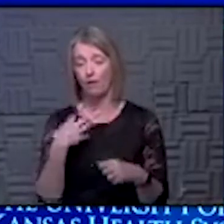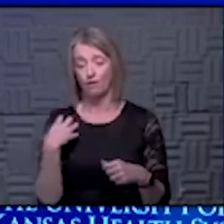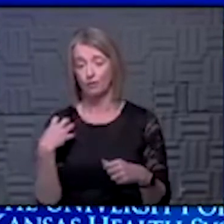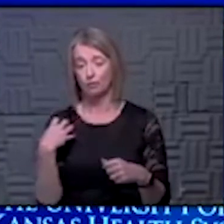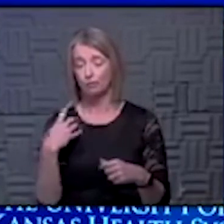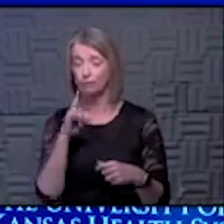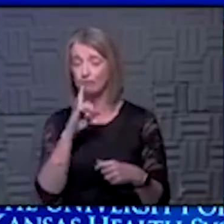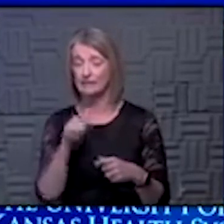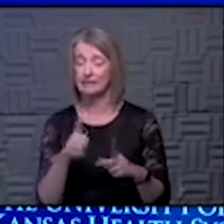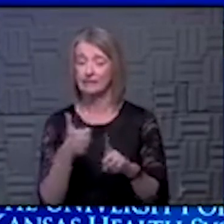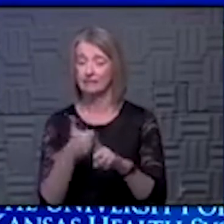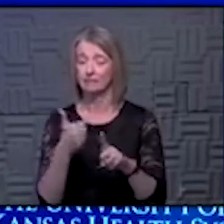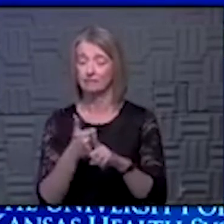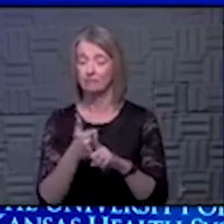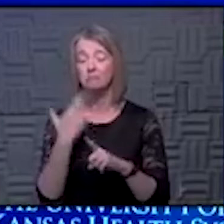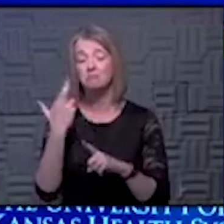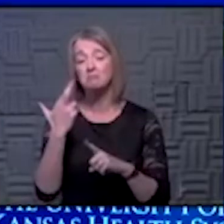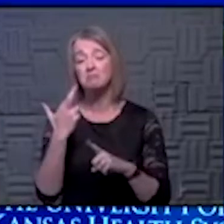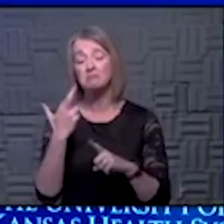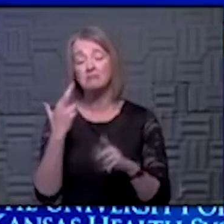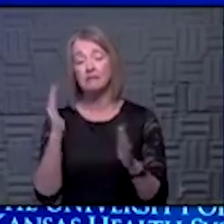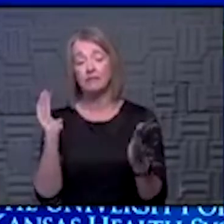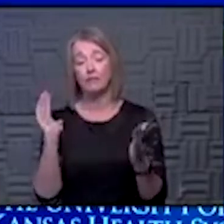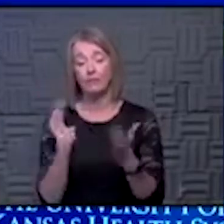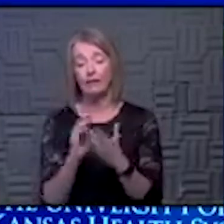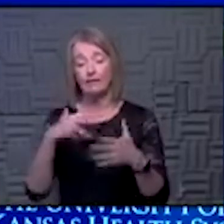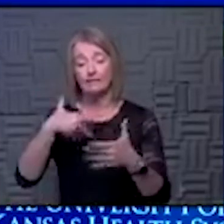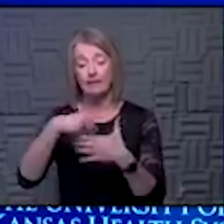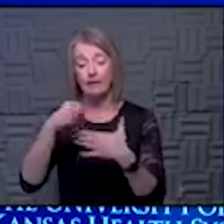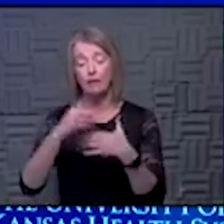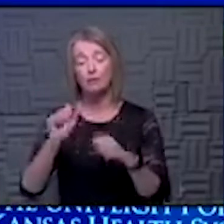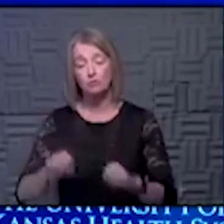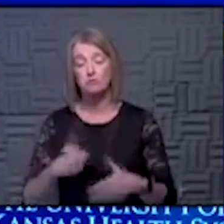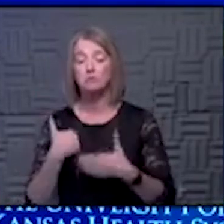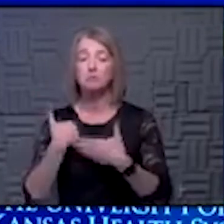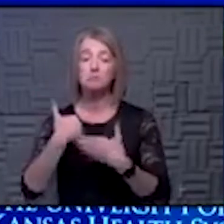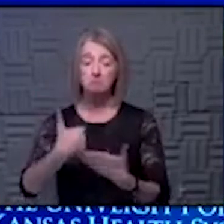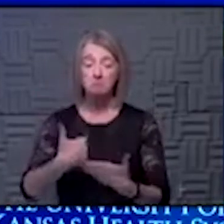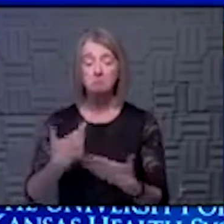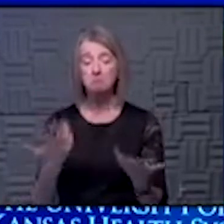say, it seems reasonable that would be an intervention that could help.